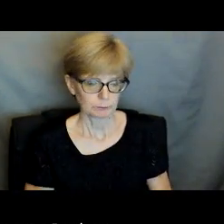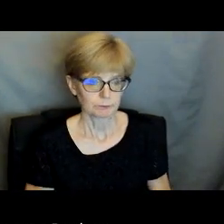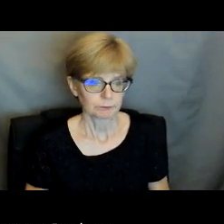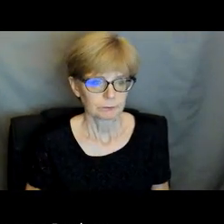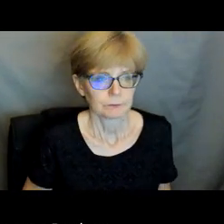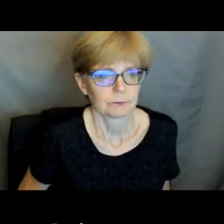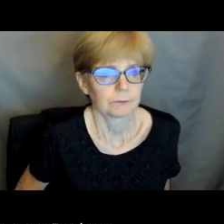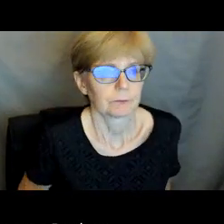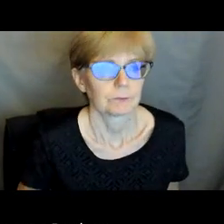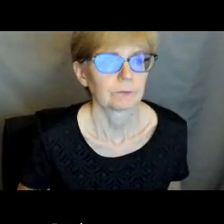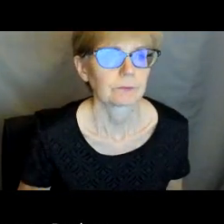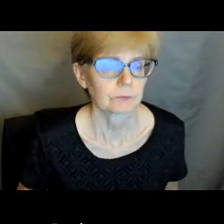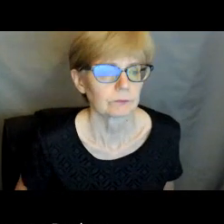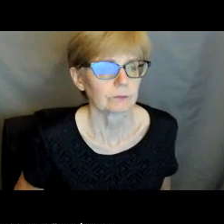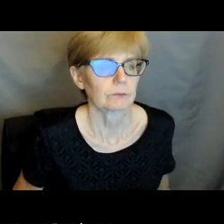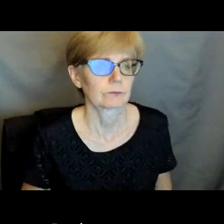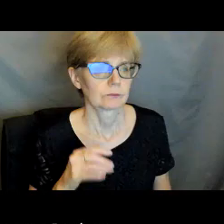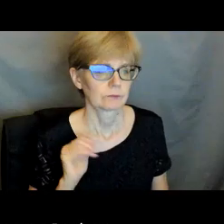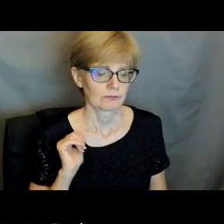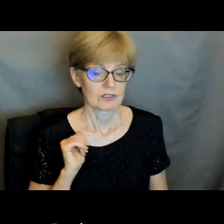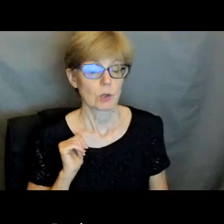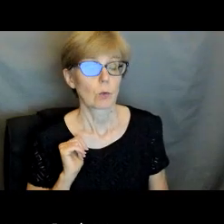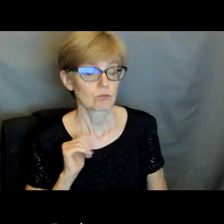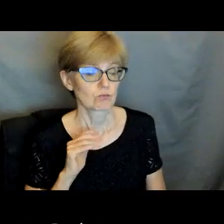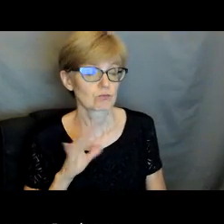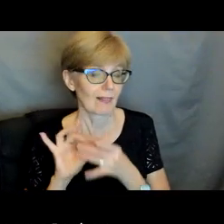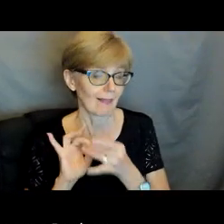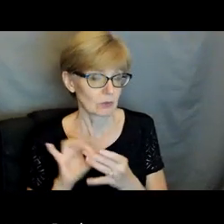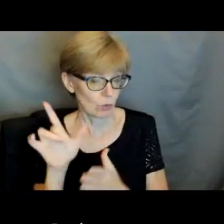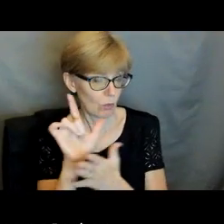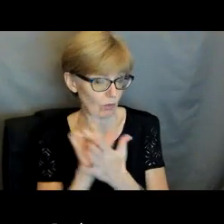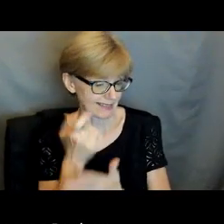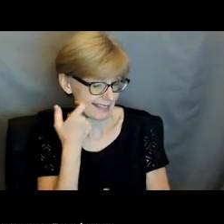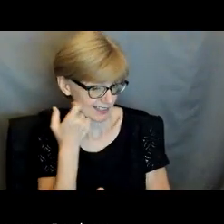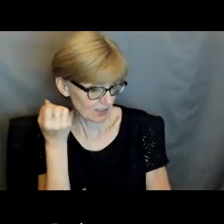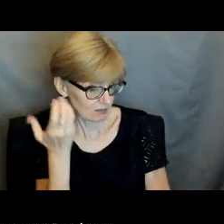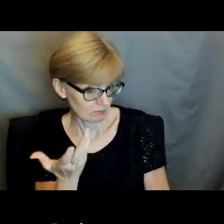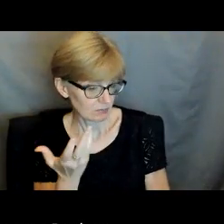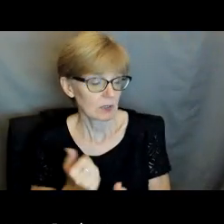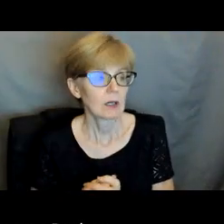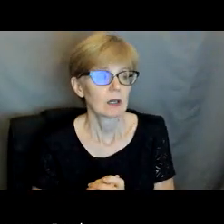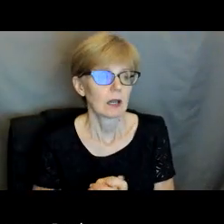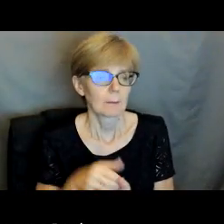I mentioned our laws just a minute ago, and I want to share what they cover.